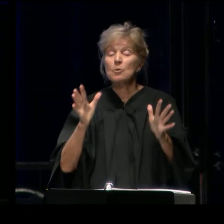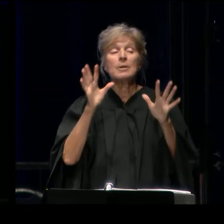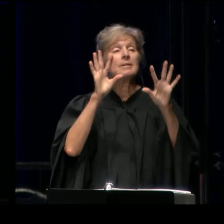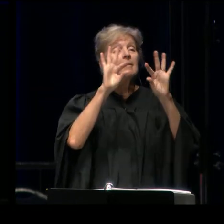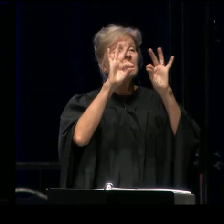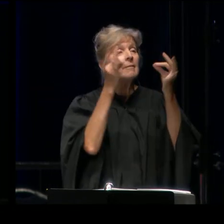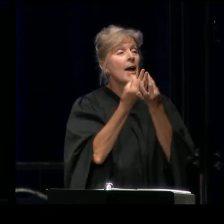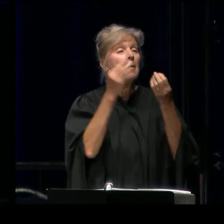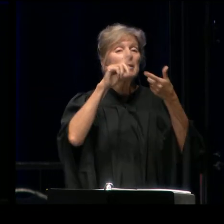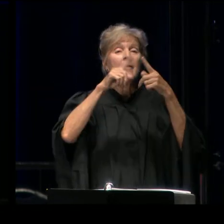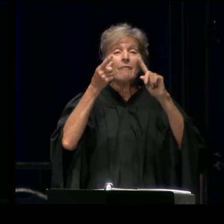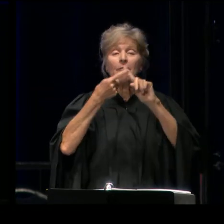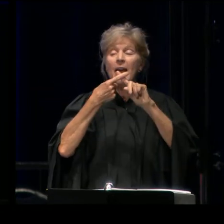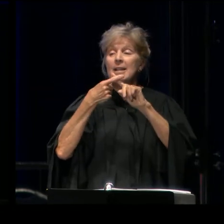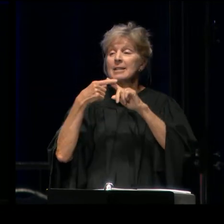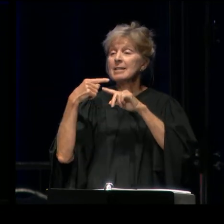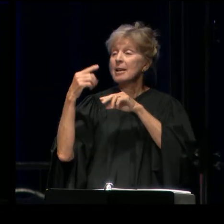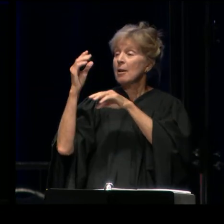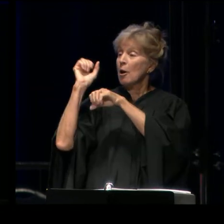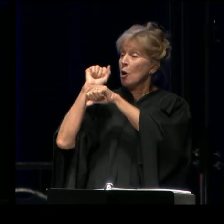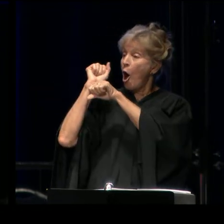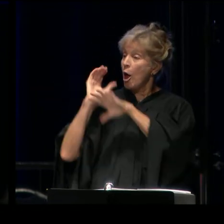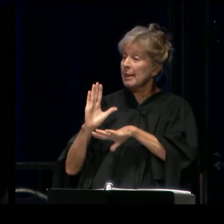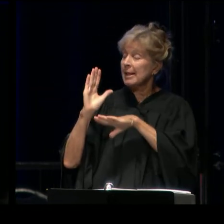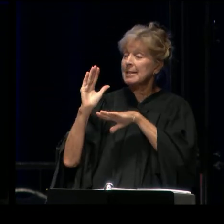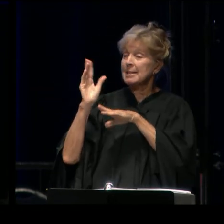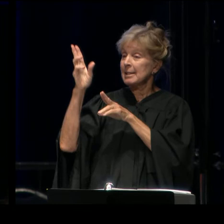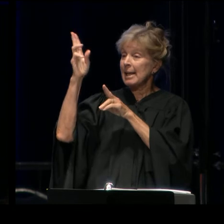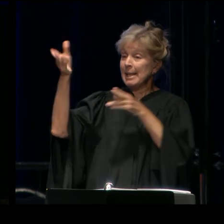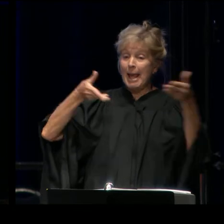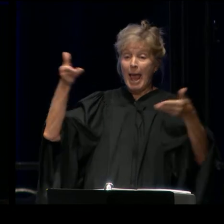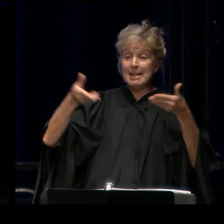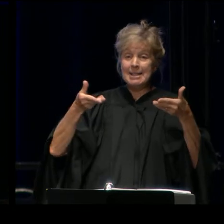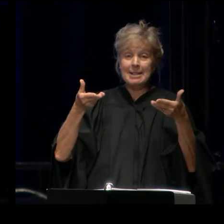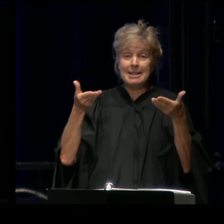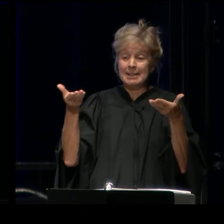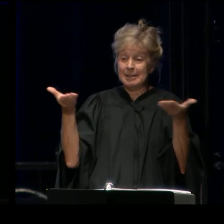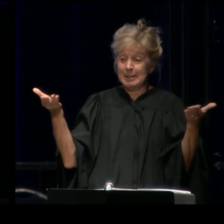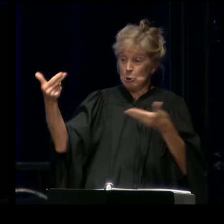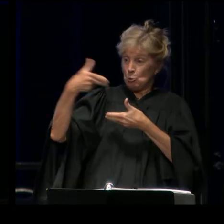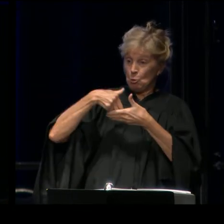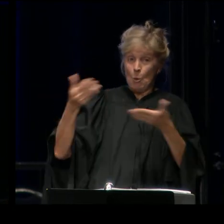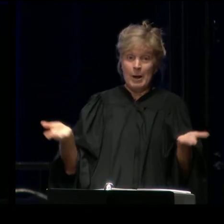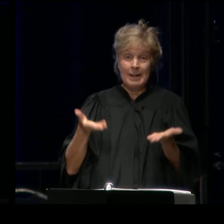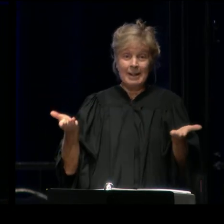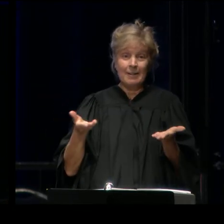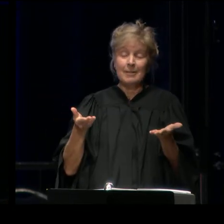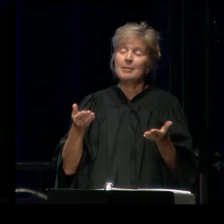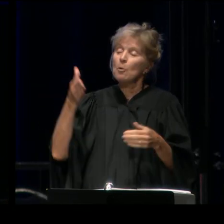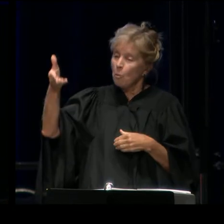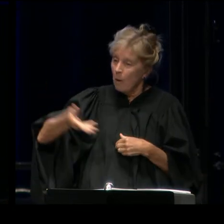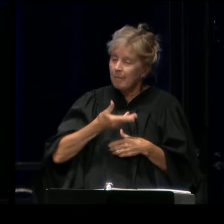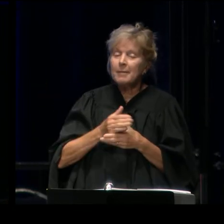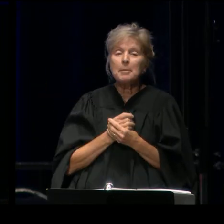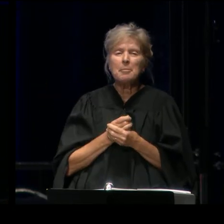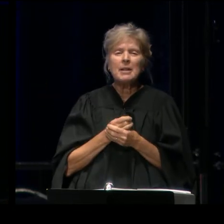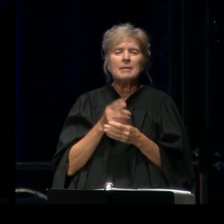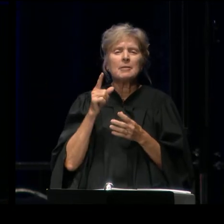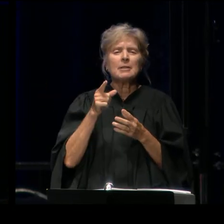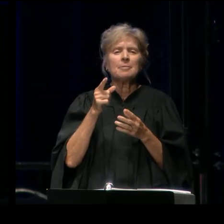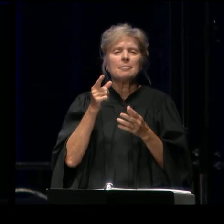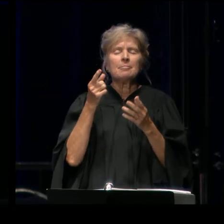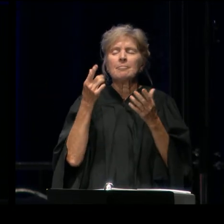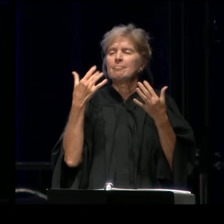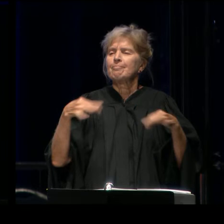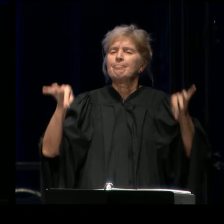the colleagues and distinguished guests to this wonderful moment. A moment that captures enormous achievement and that